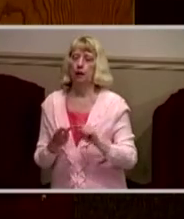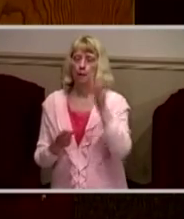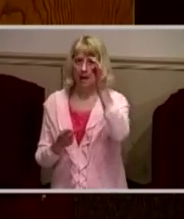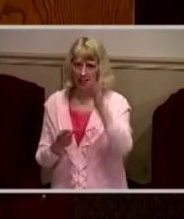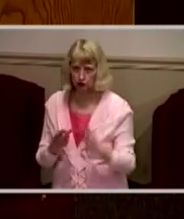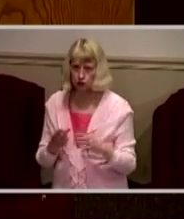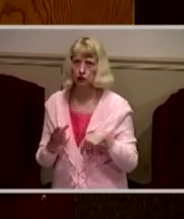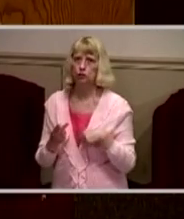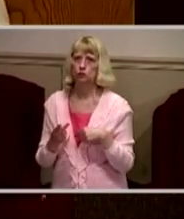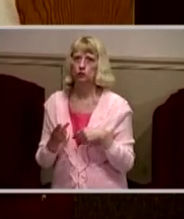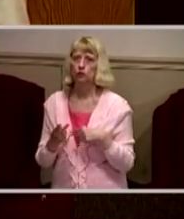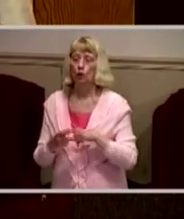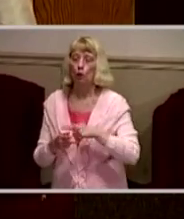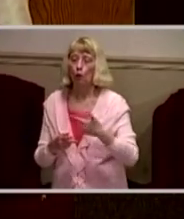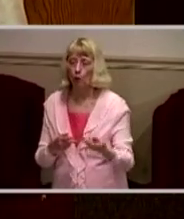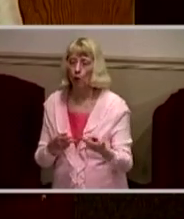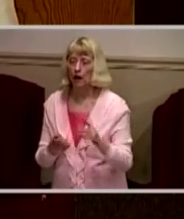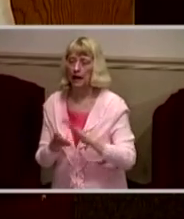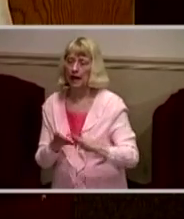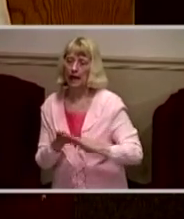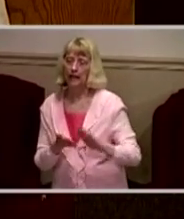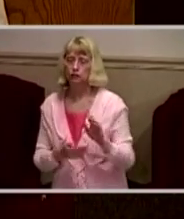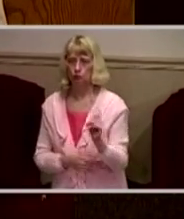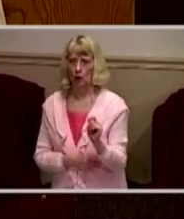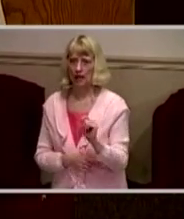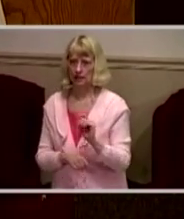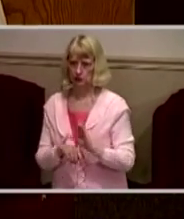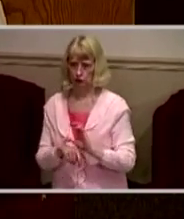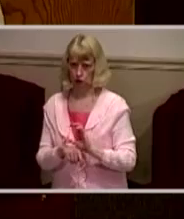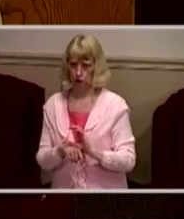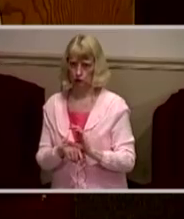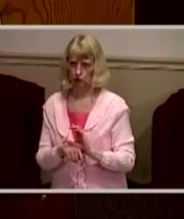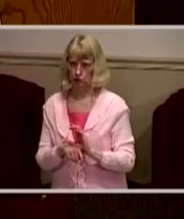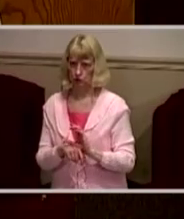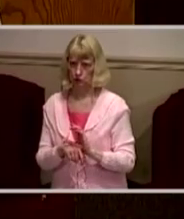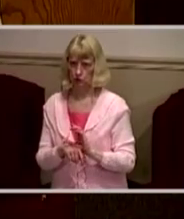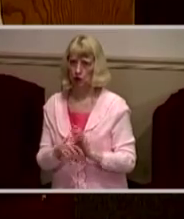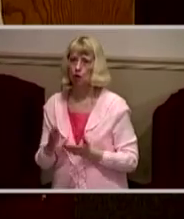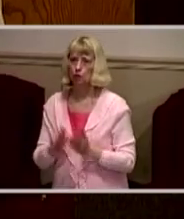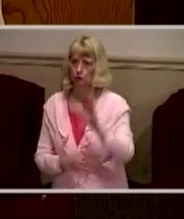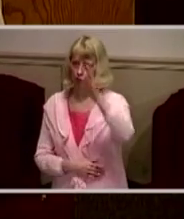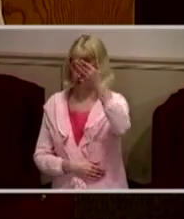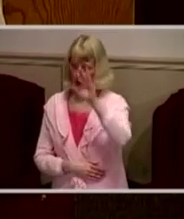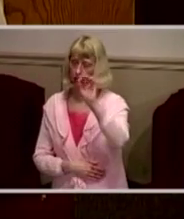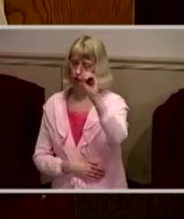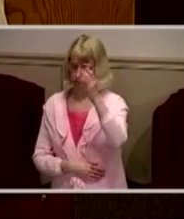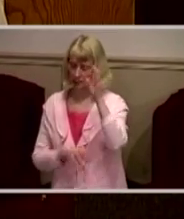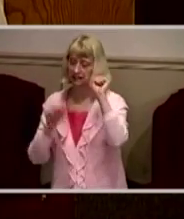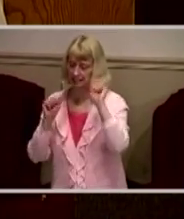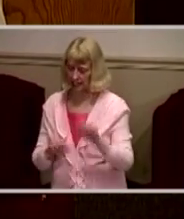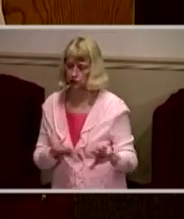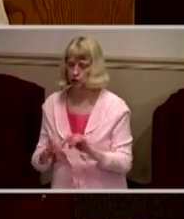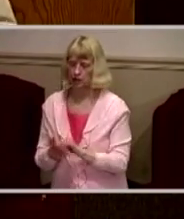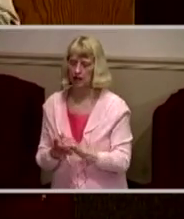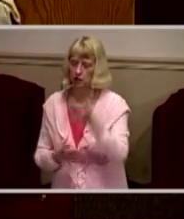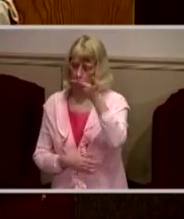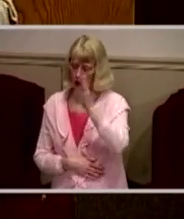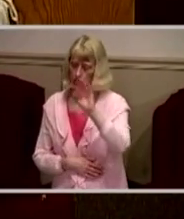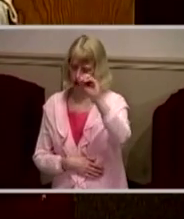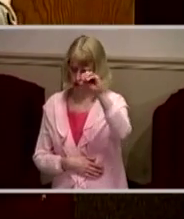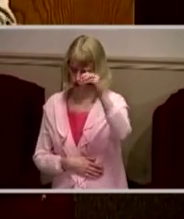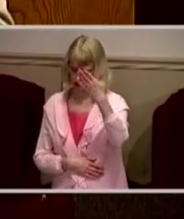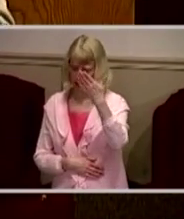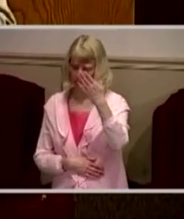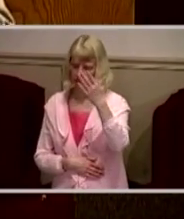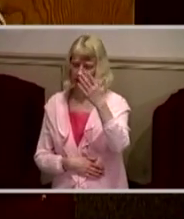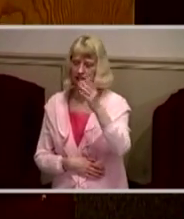pastor, or when he calls you to clean the toilet at the church, it's by God's grace that you can do it, because God's grace